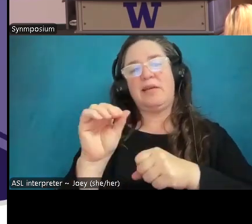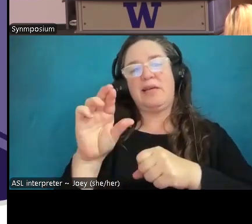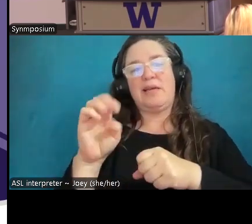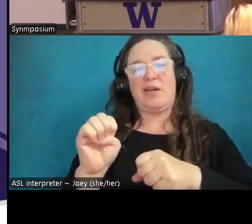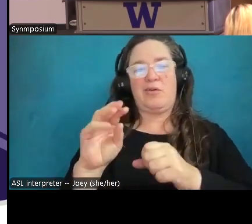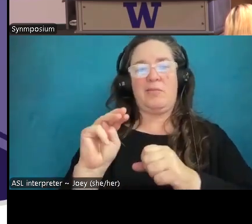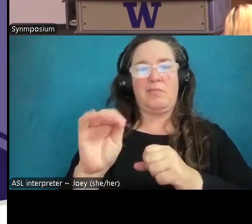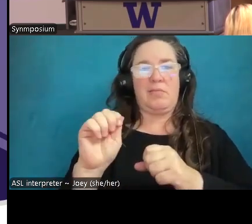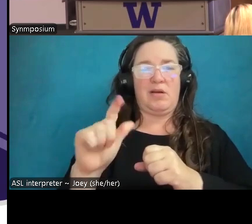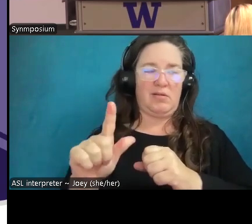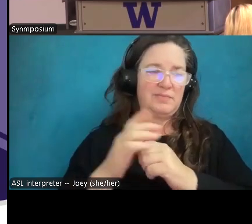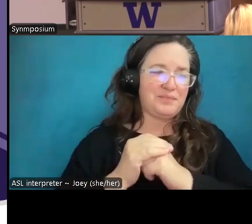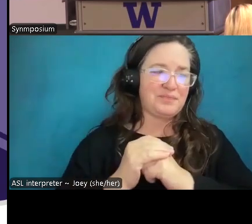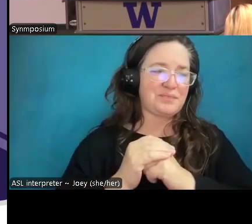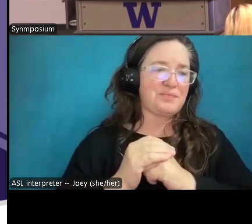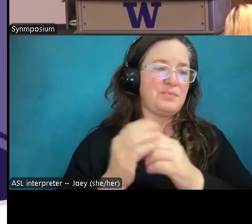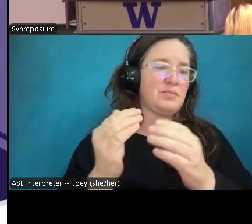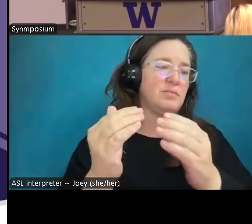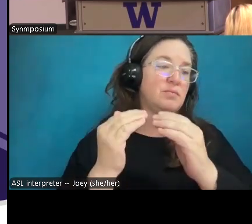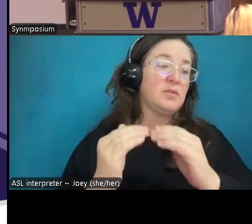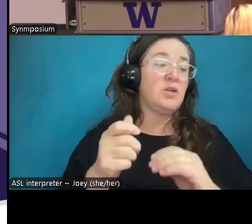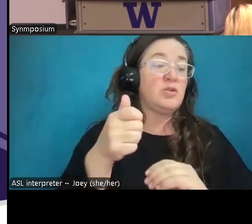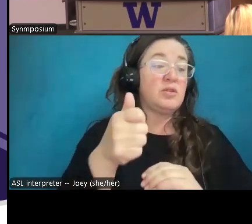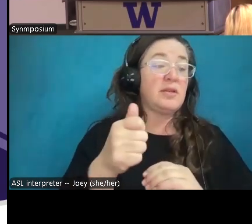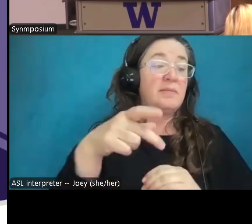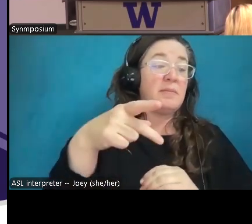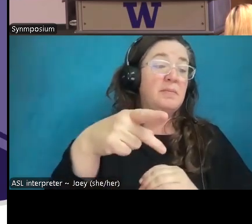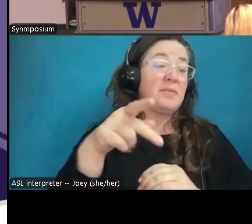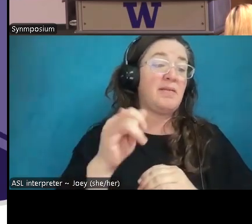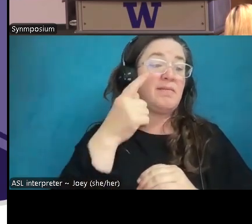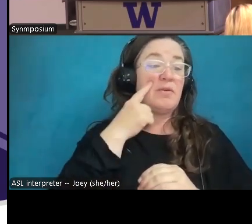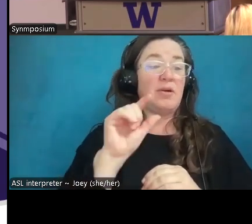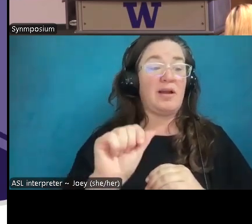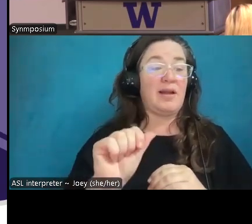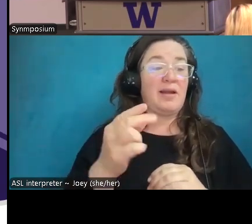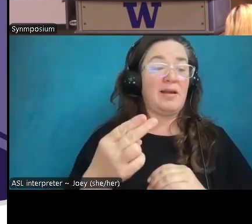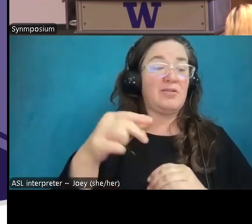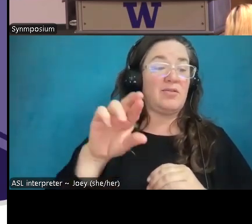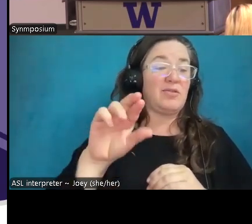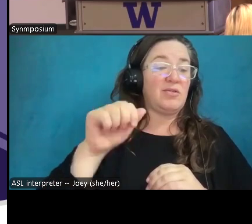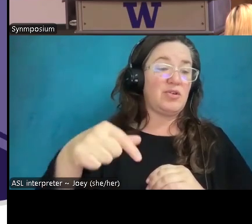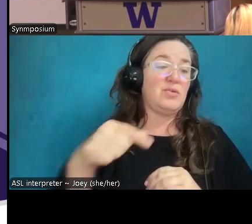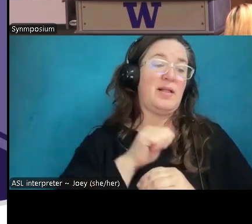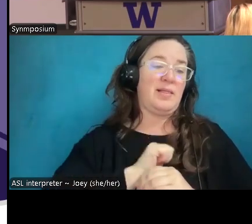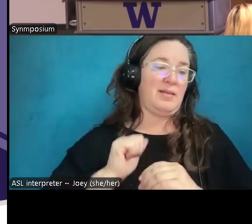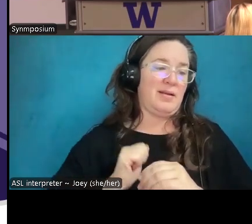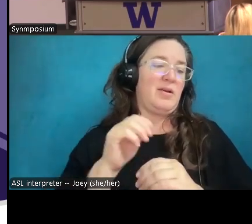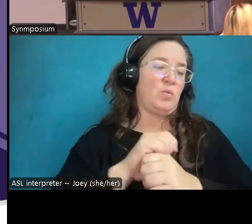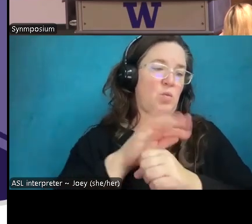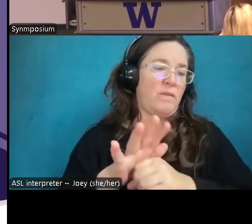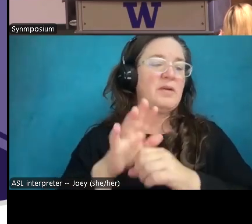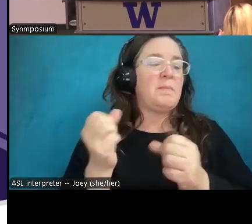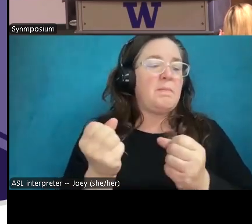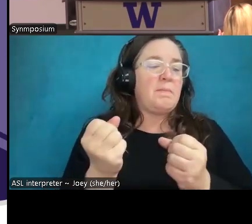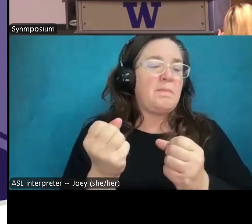Recover Initiative, Meta-Cohort, and the Recover Vital and Auto clinical trials, and co-investigator